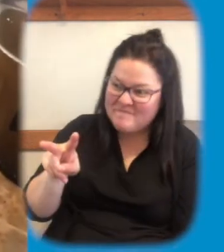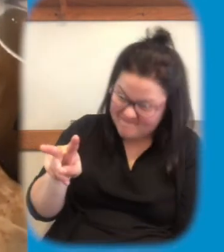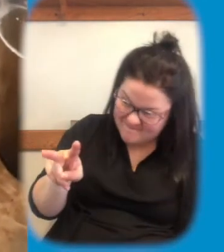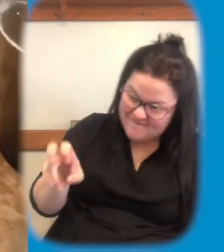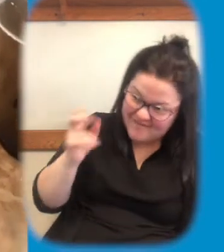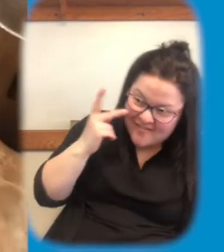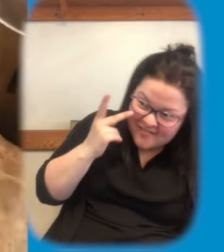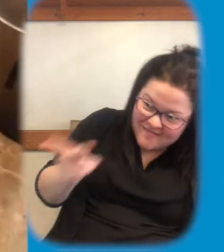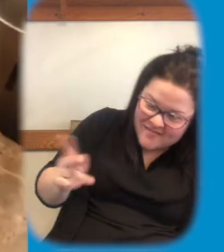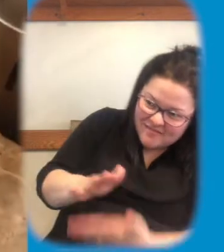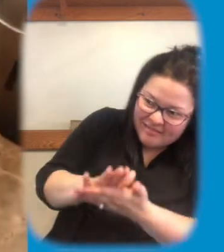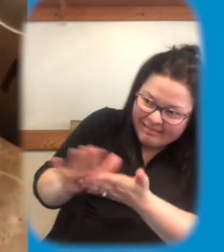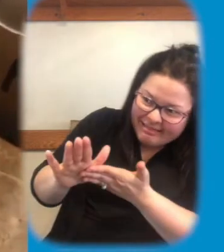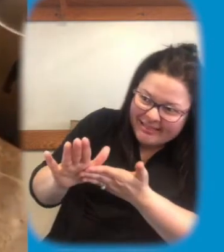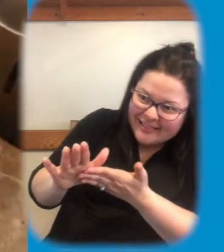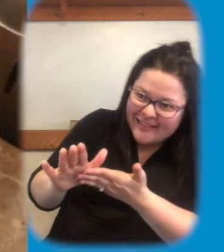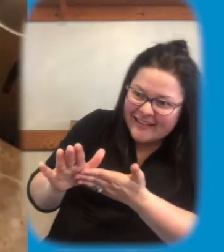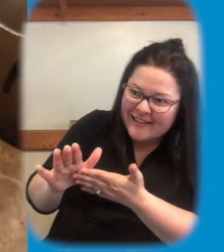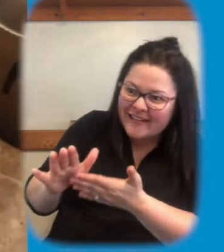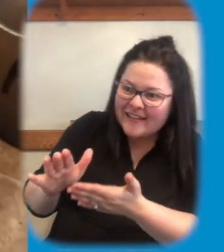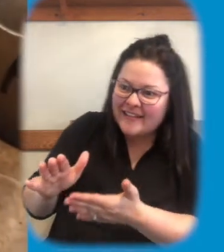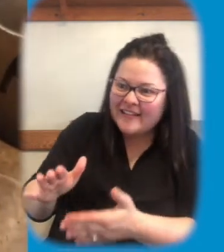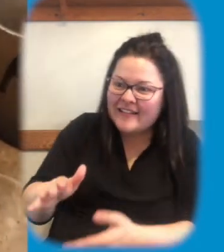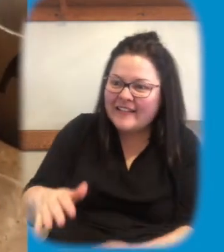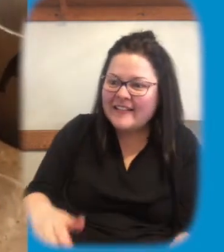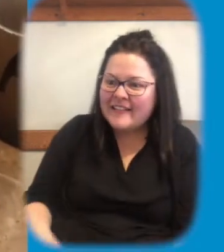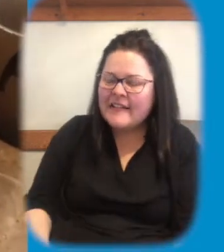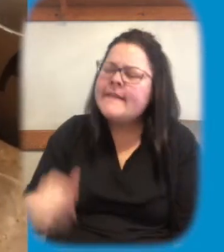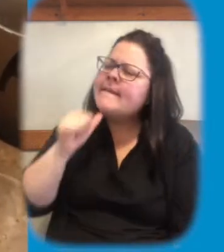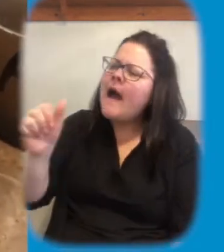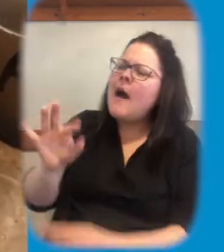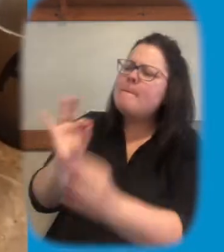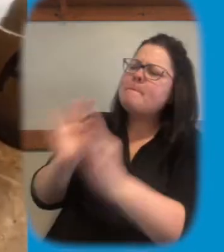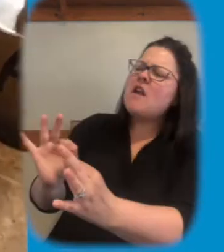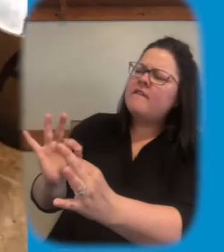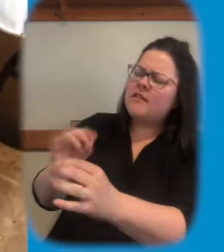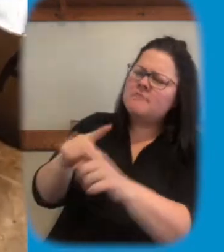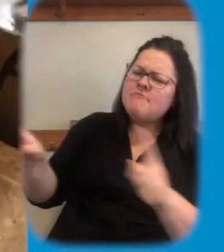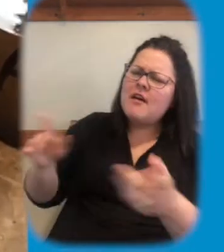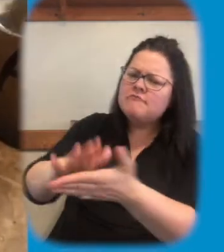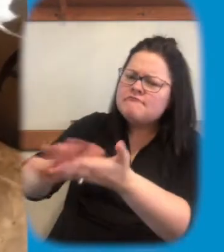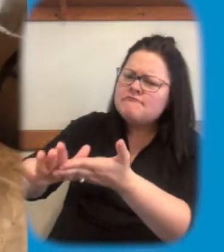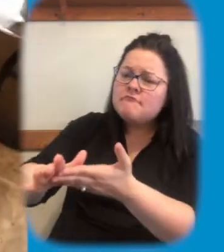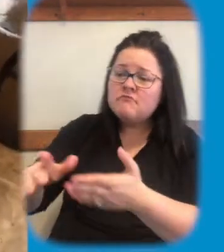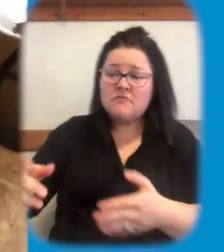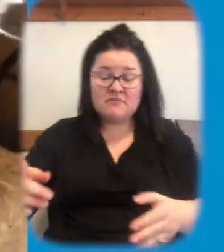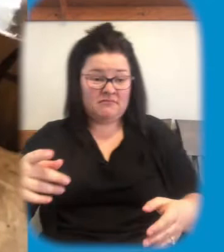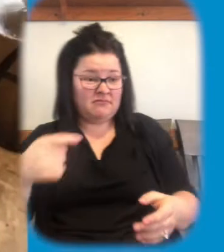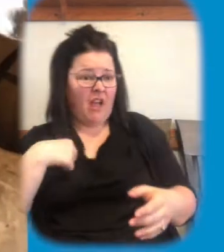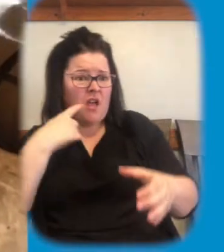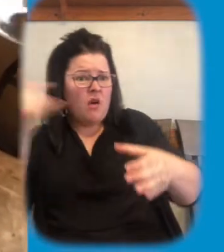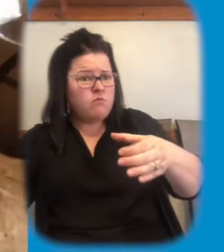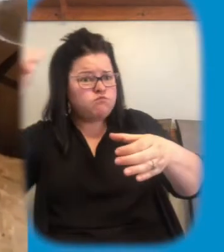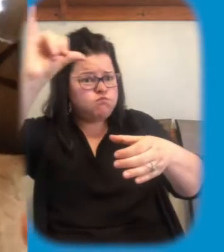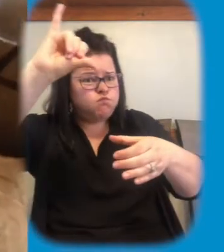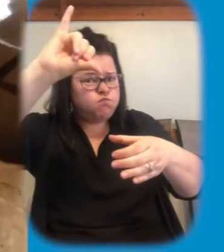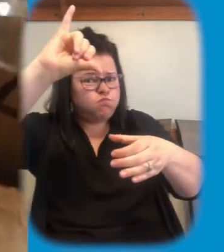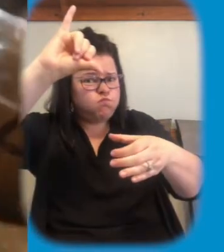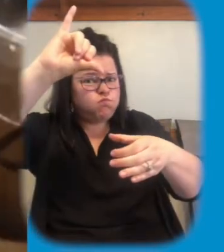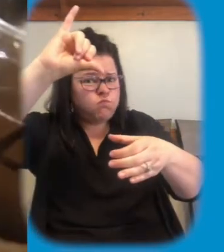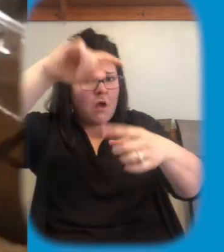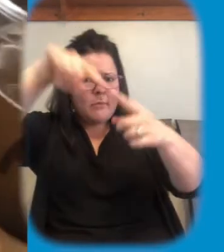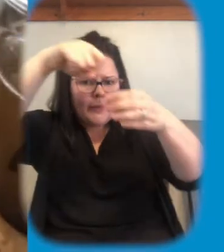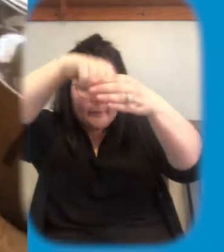Wait. No, that's not clean. It's not clean, but Now we poured a lot of water in there. Oh,